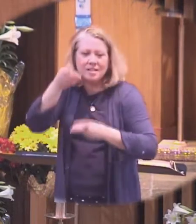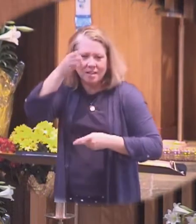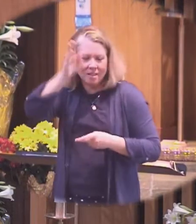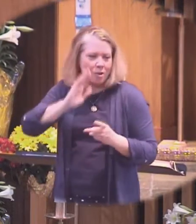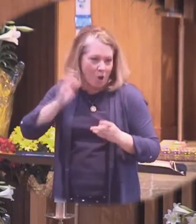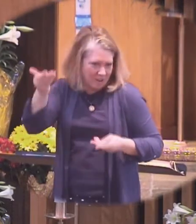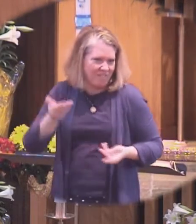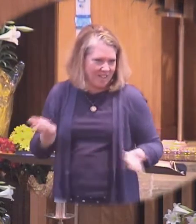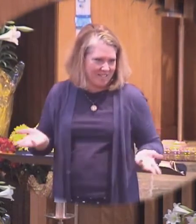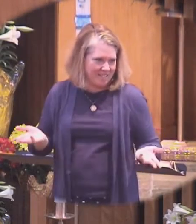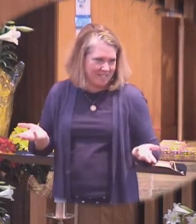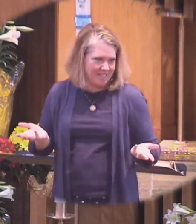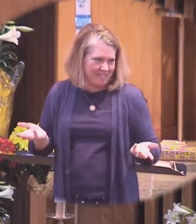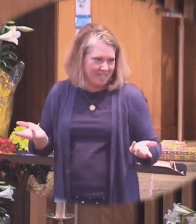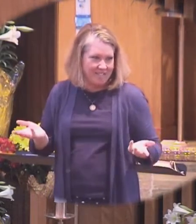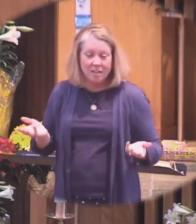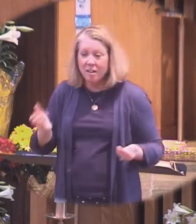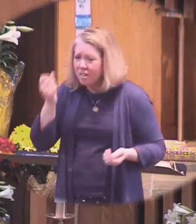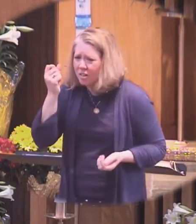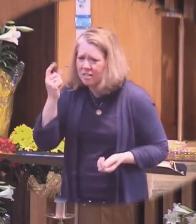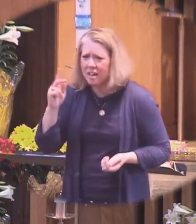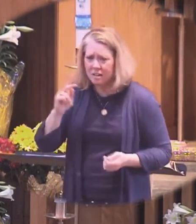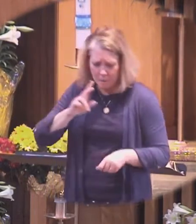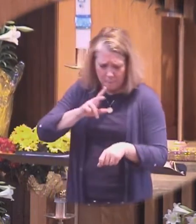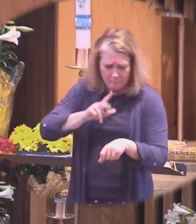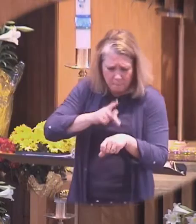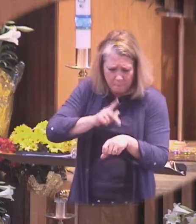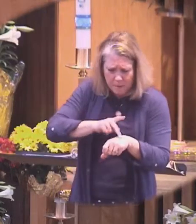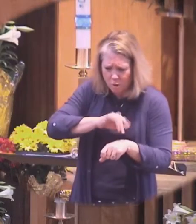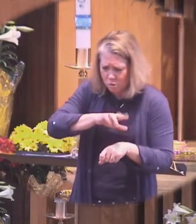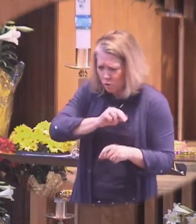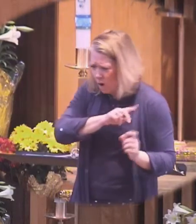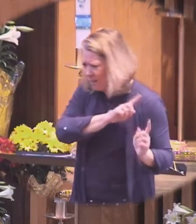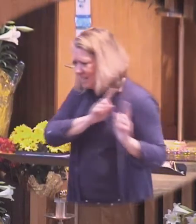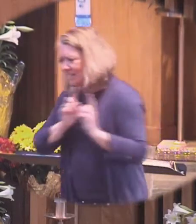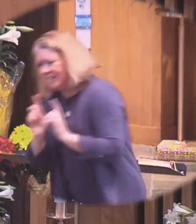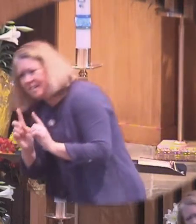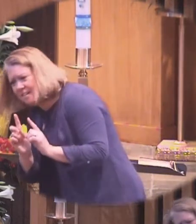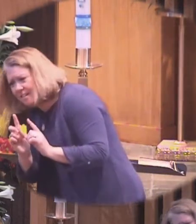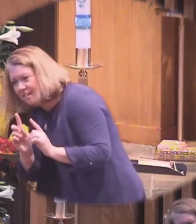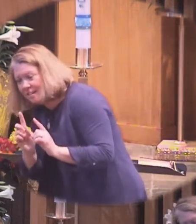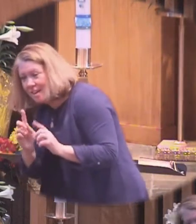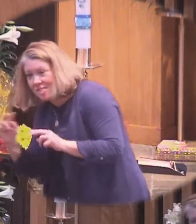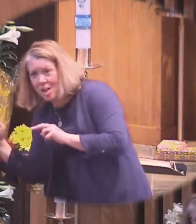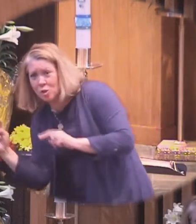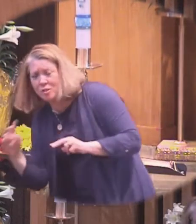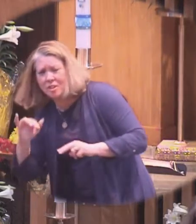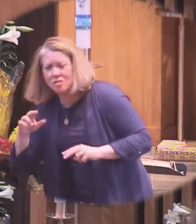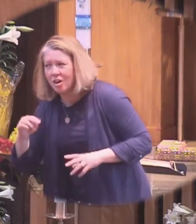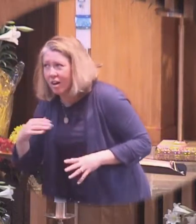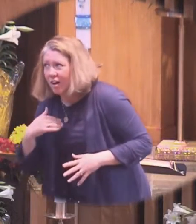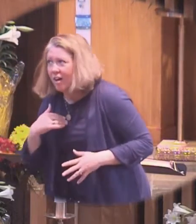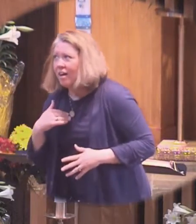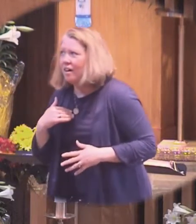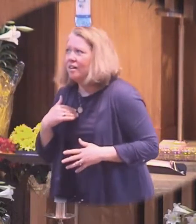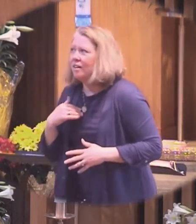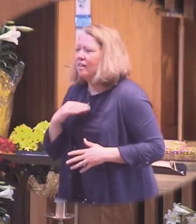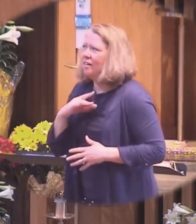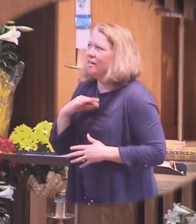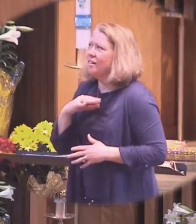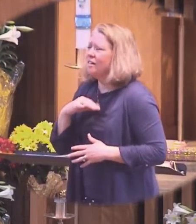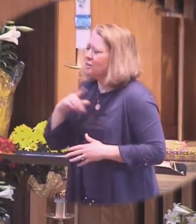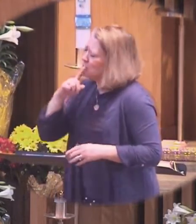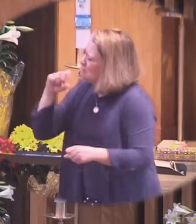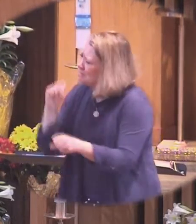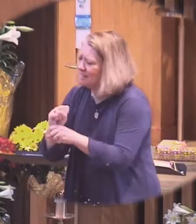As Peter and John came to that empty tomb, and they looked in, and John made that great proclamation that truly he has